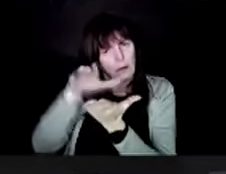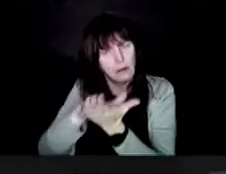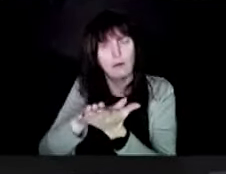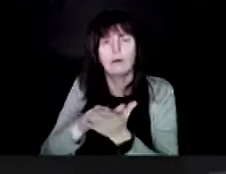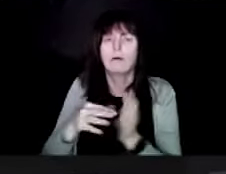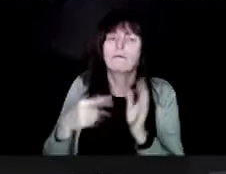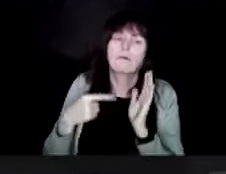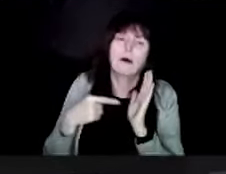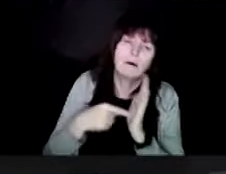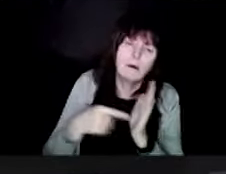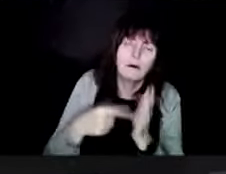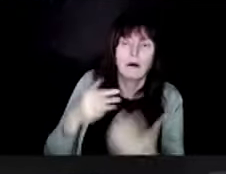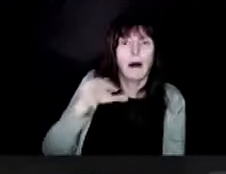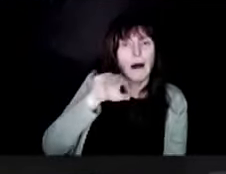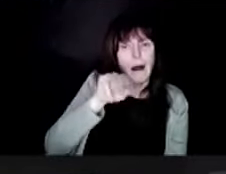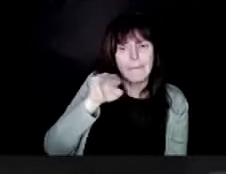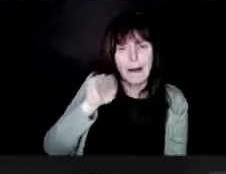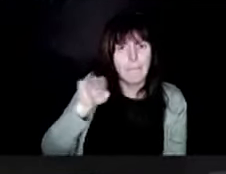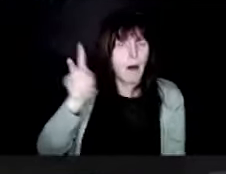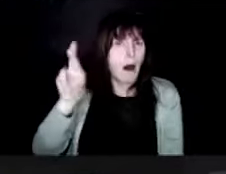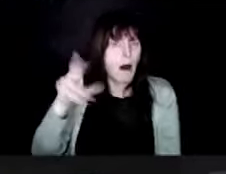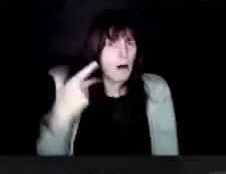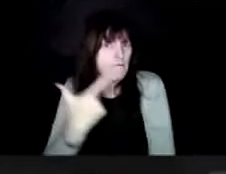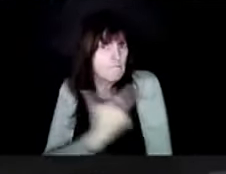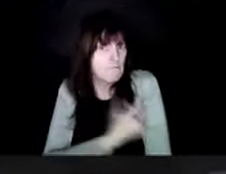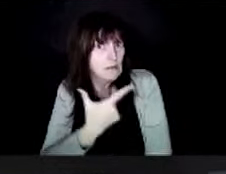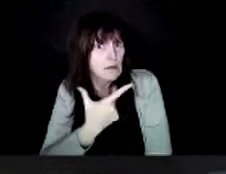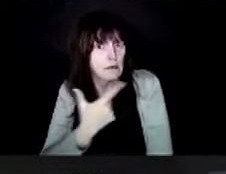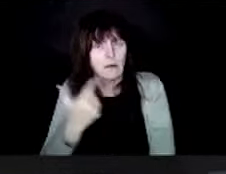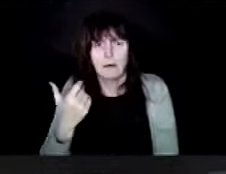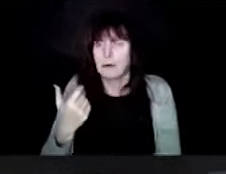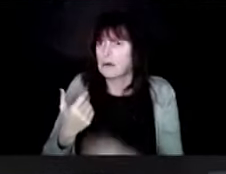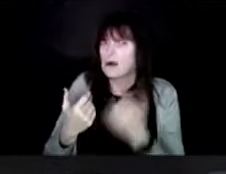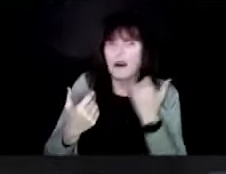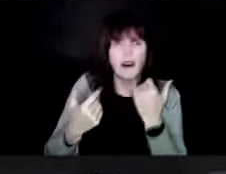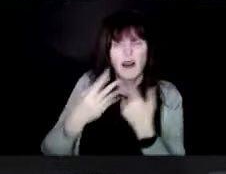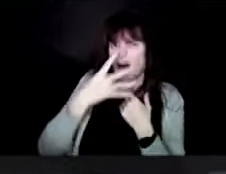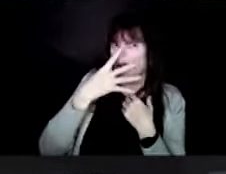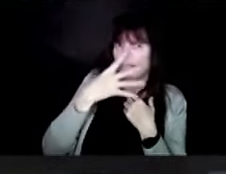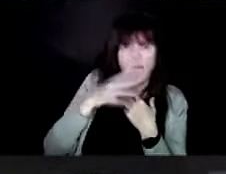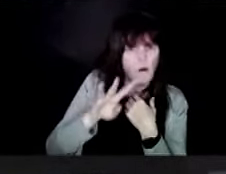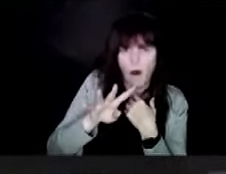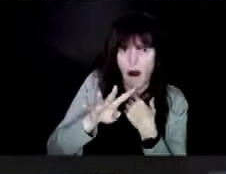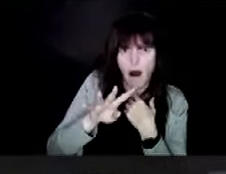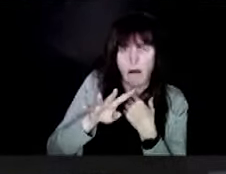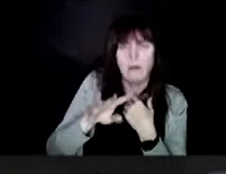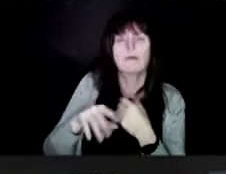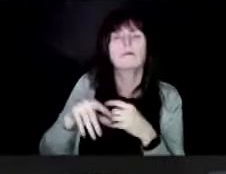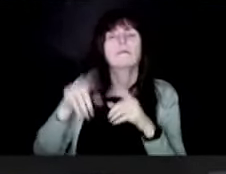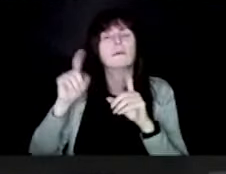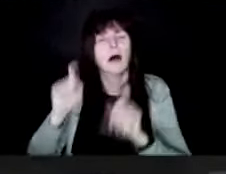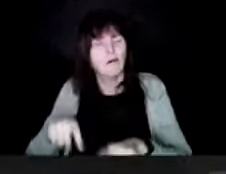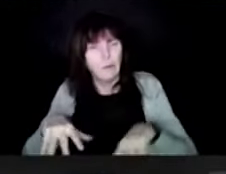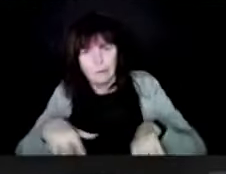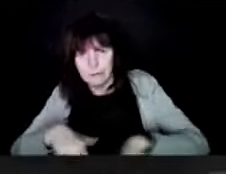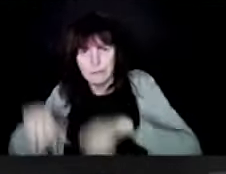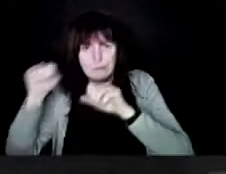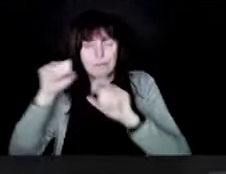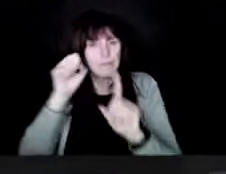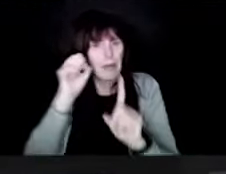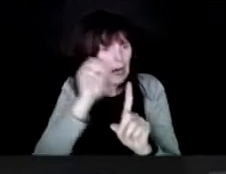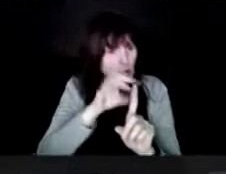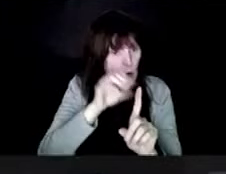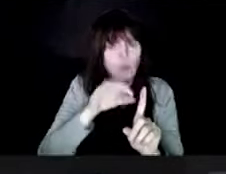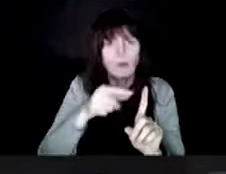medical exemption or a exemption for other purposes or reasons. That is the process